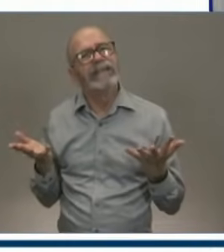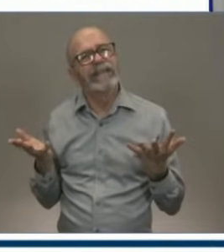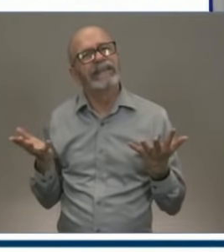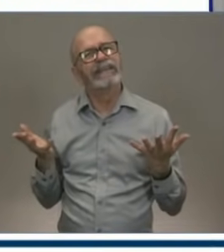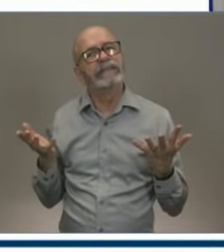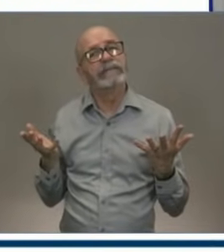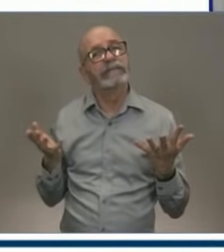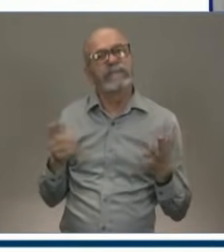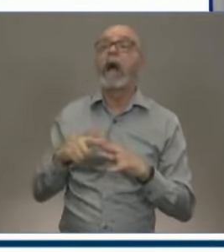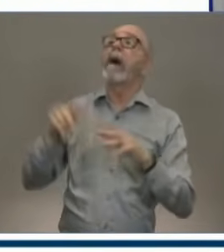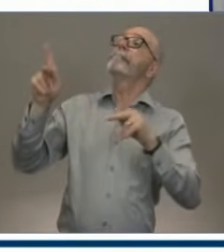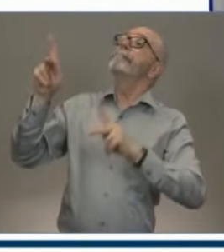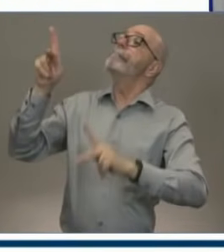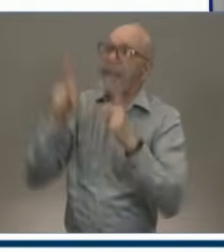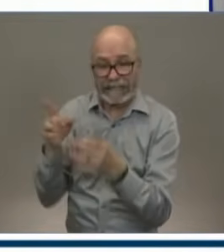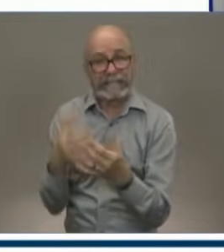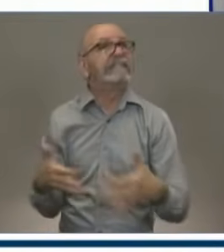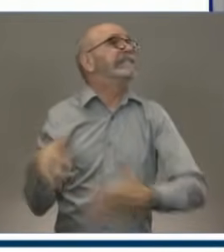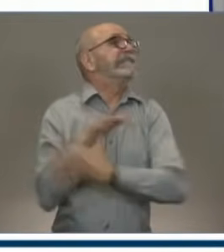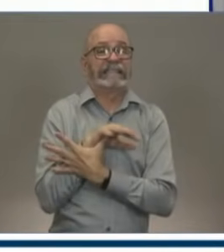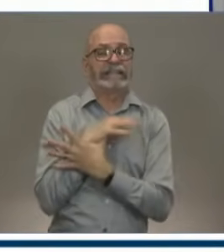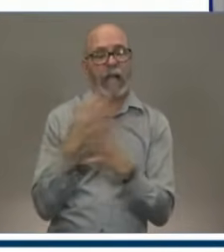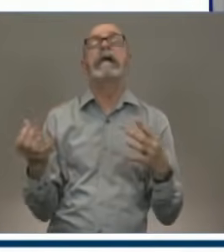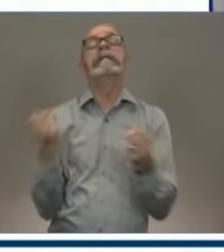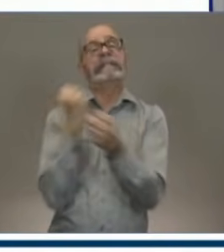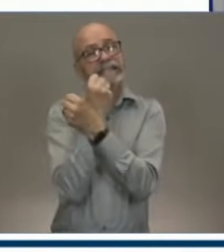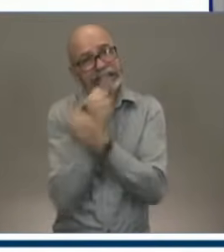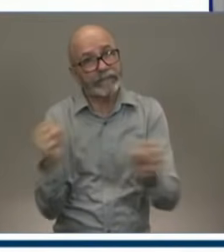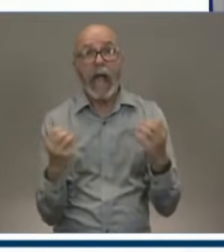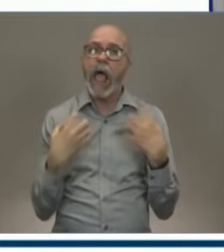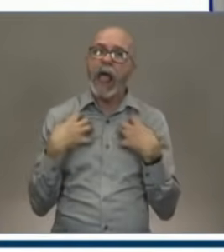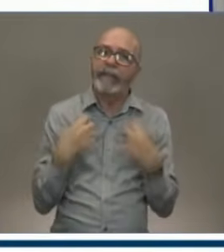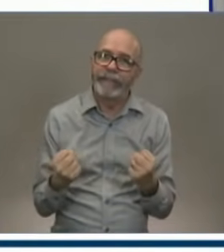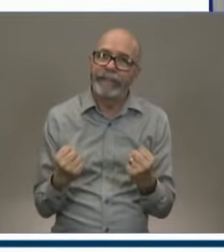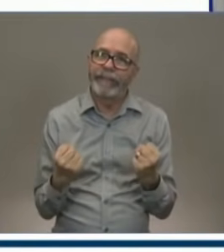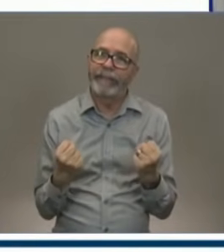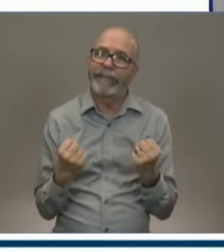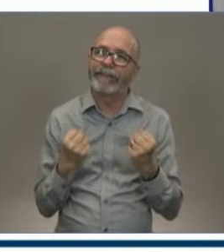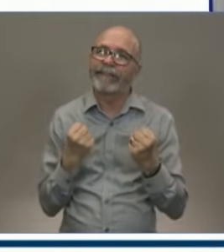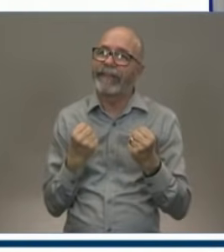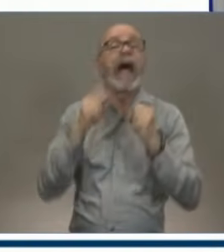of Nova Scotians. And I just want to say to Nova Scotians, we've come so far.